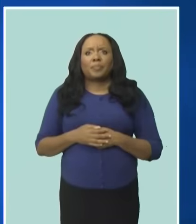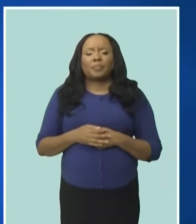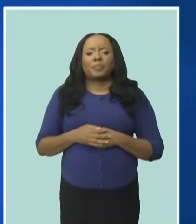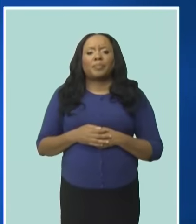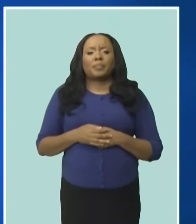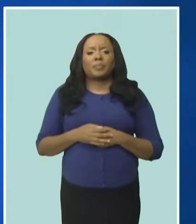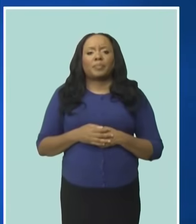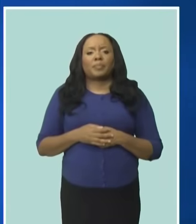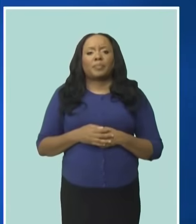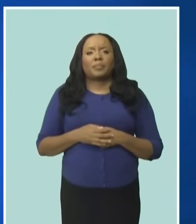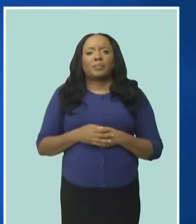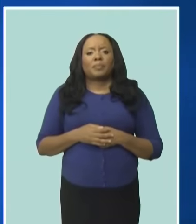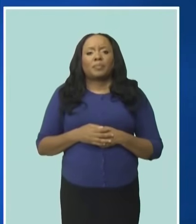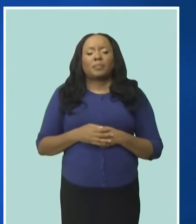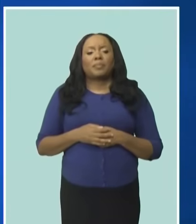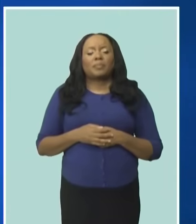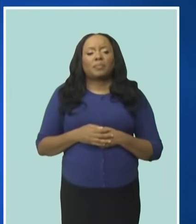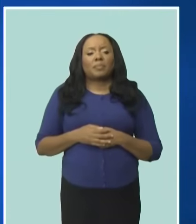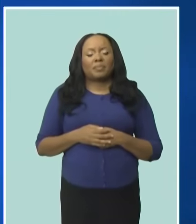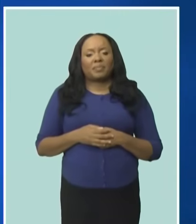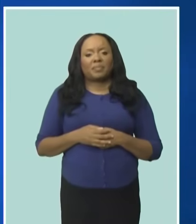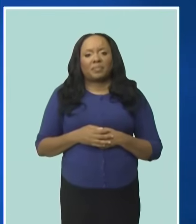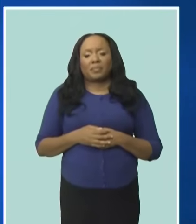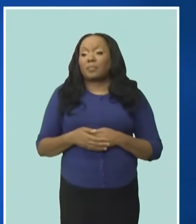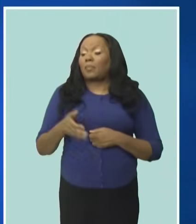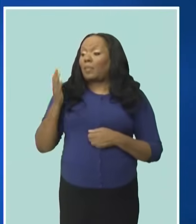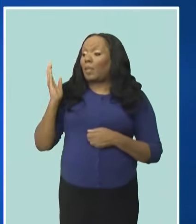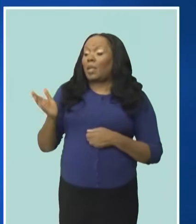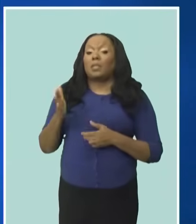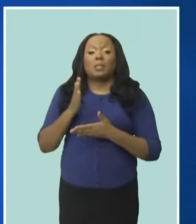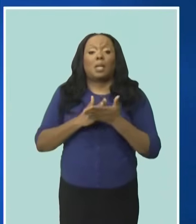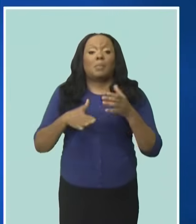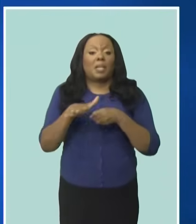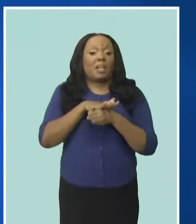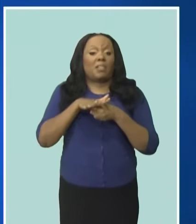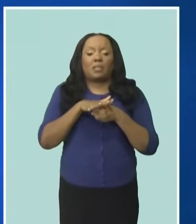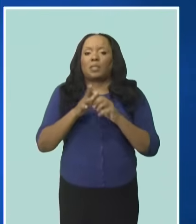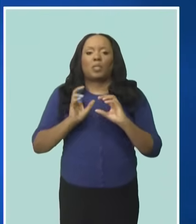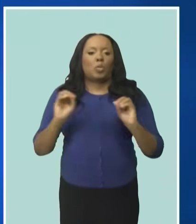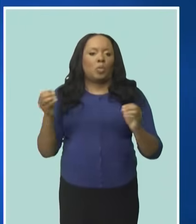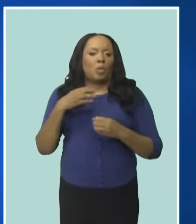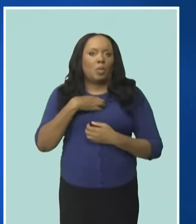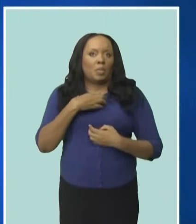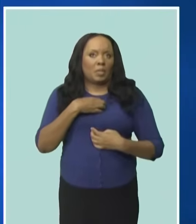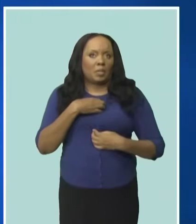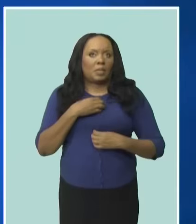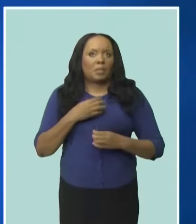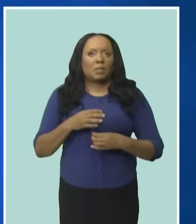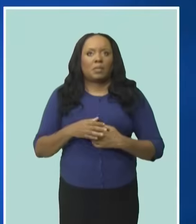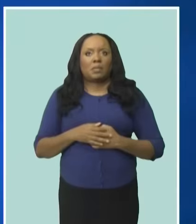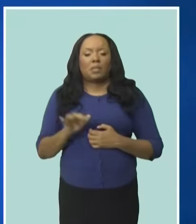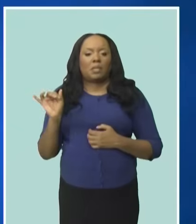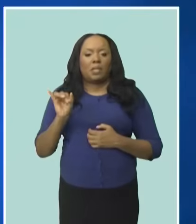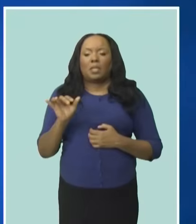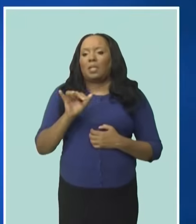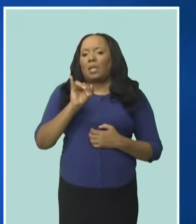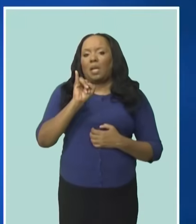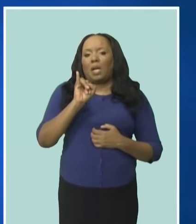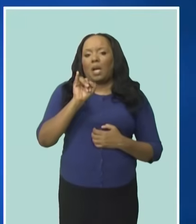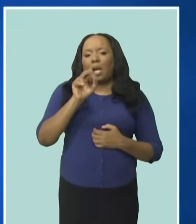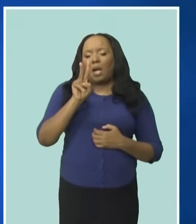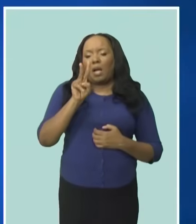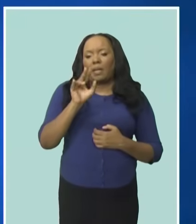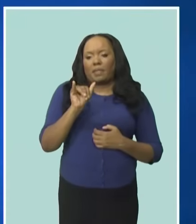routes in Barbados that we literally don't get no complaints from, and that one of those routes is like the Ivy,